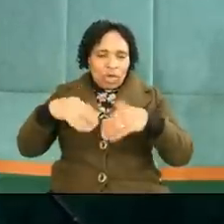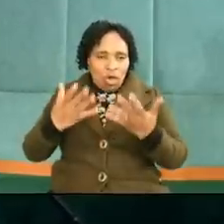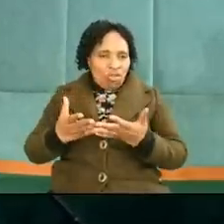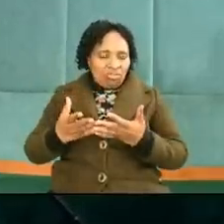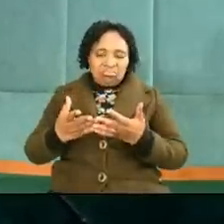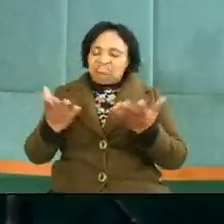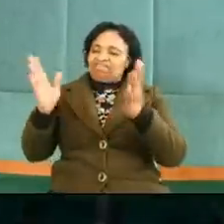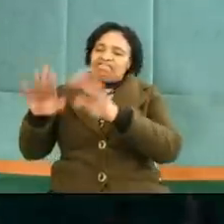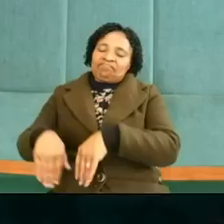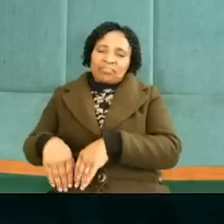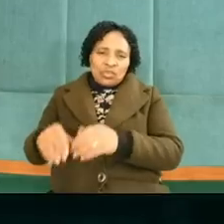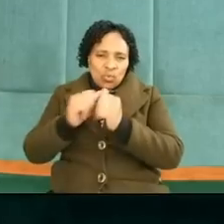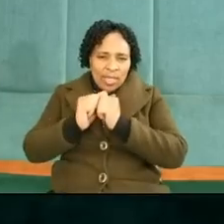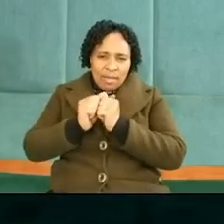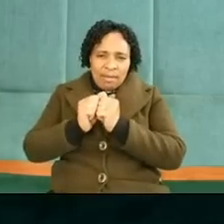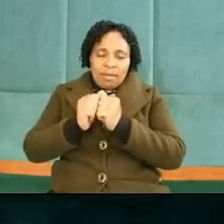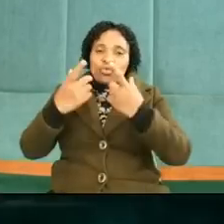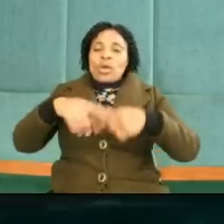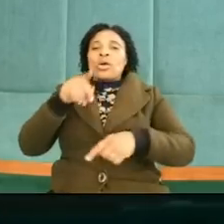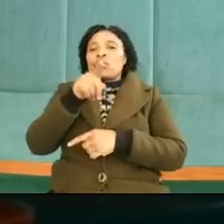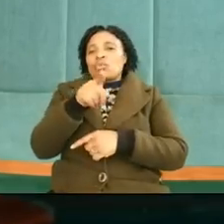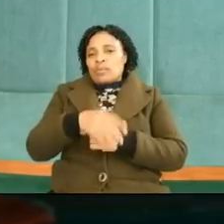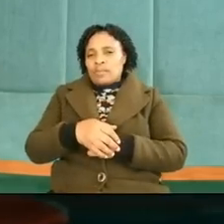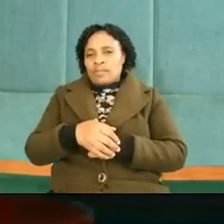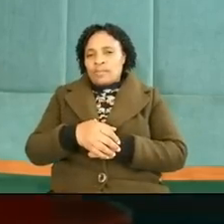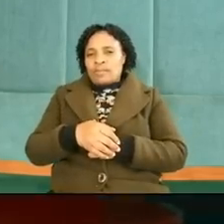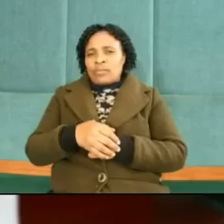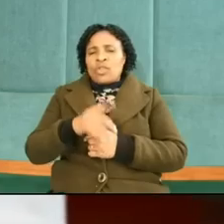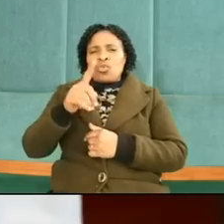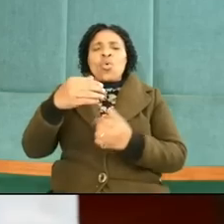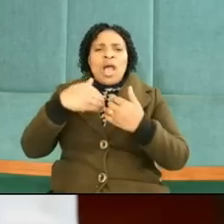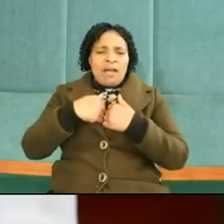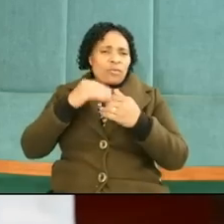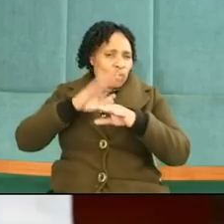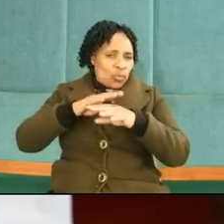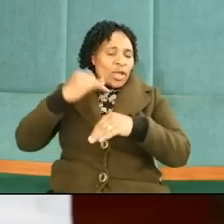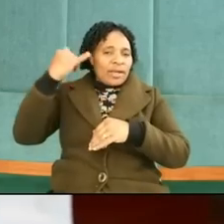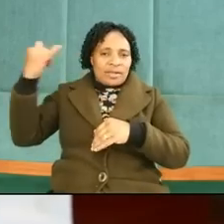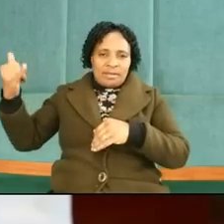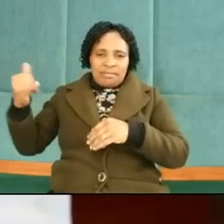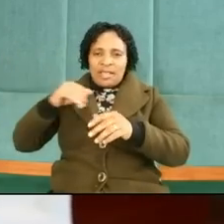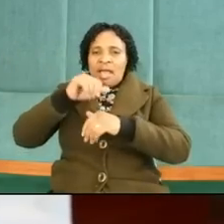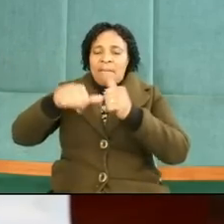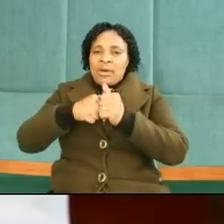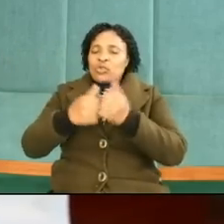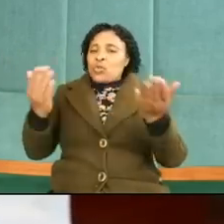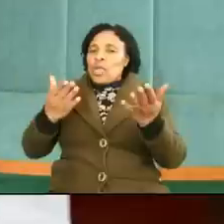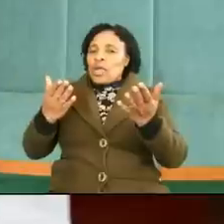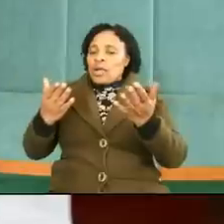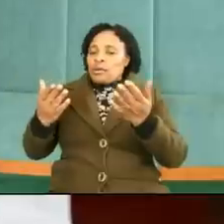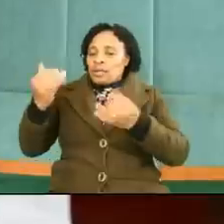me? So now you can get a good idea of how close we are to the